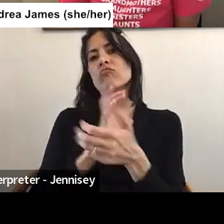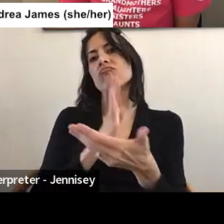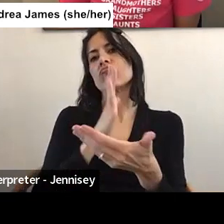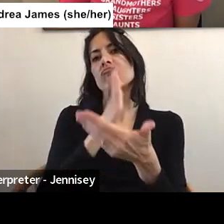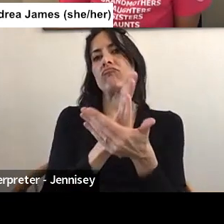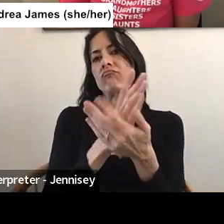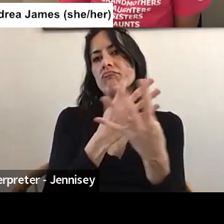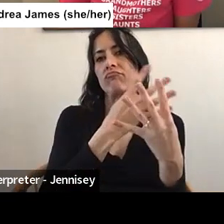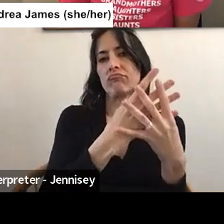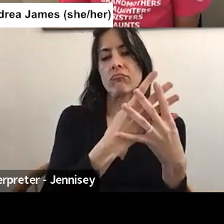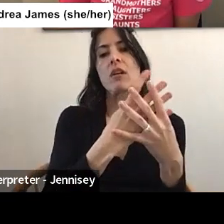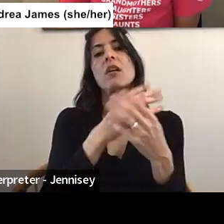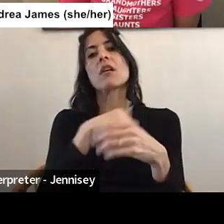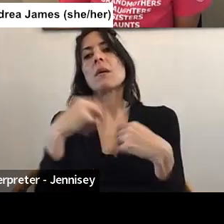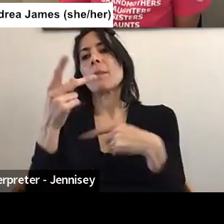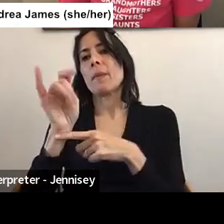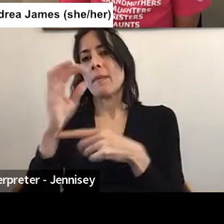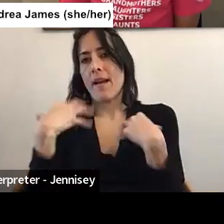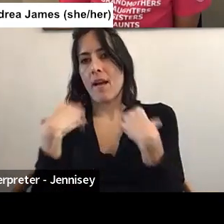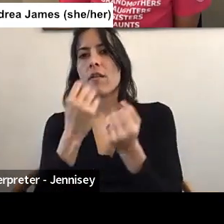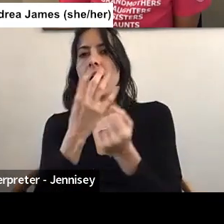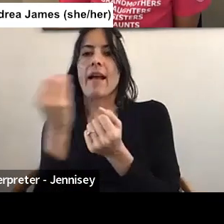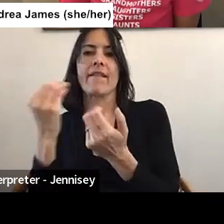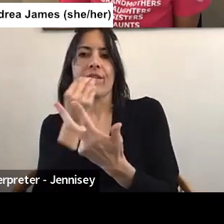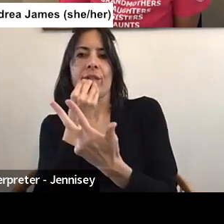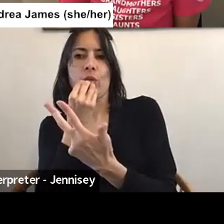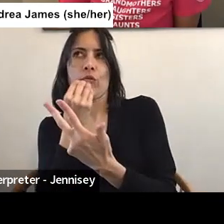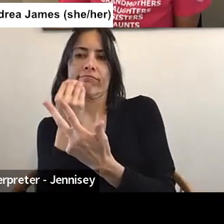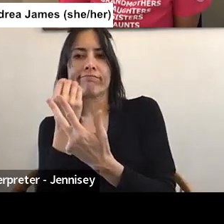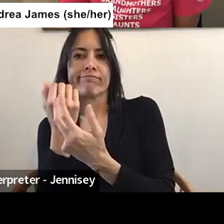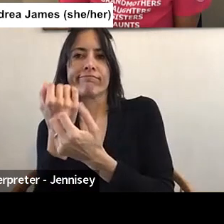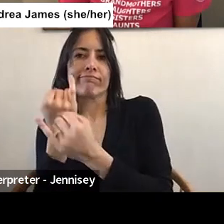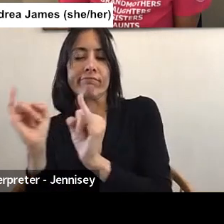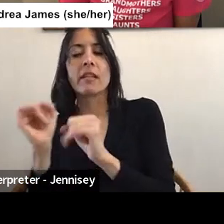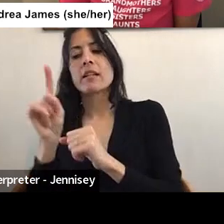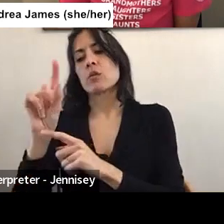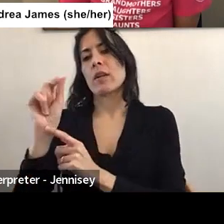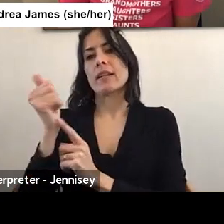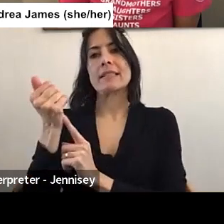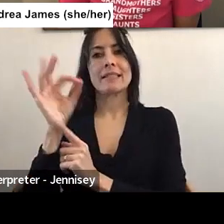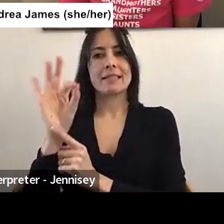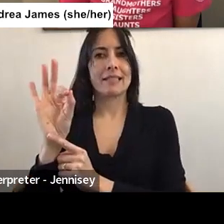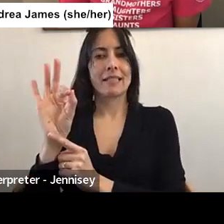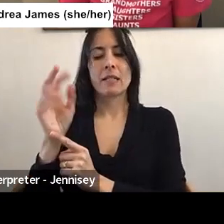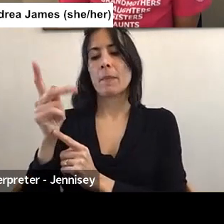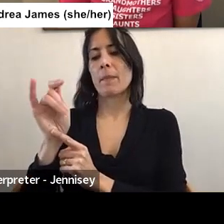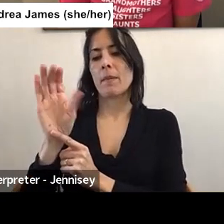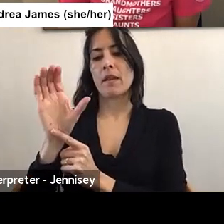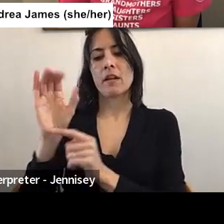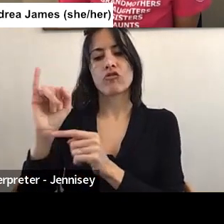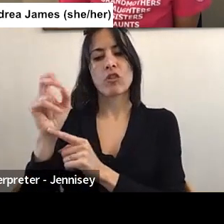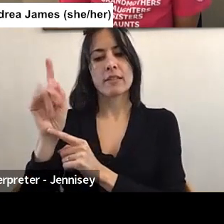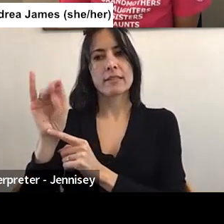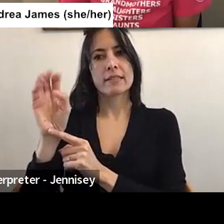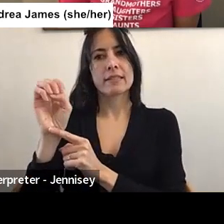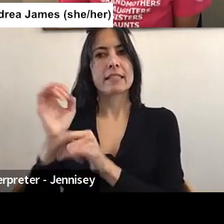health, and food sovereignty. He's a 2019 Open Society Institute Baltimore Community Fellow and